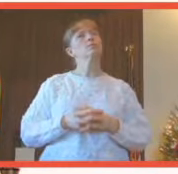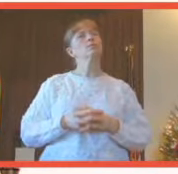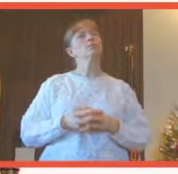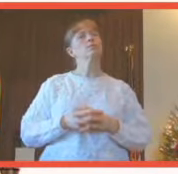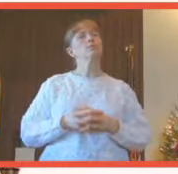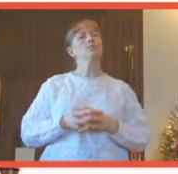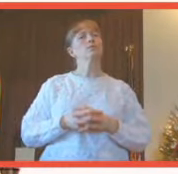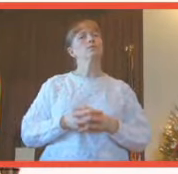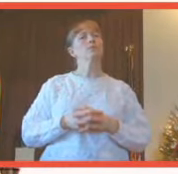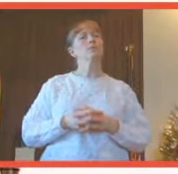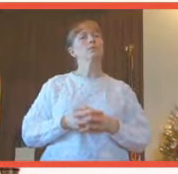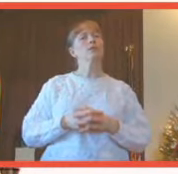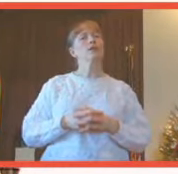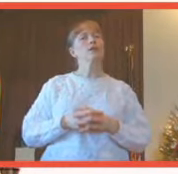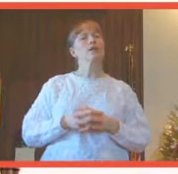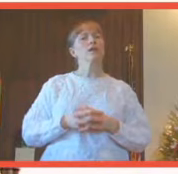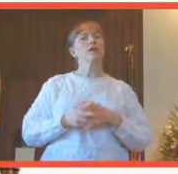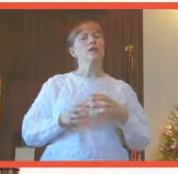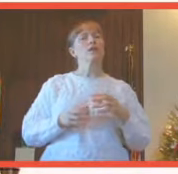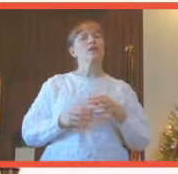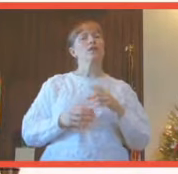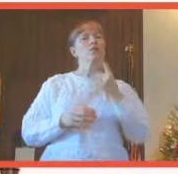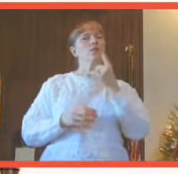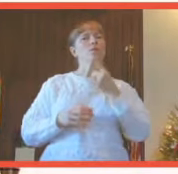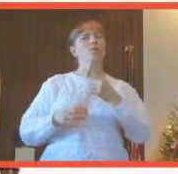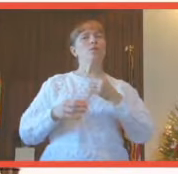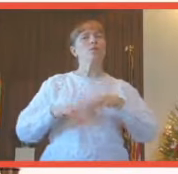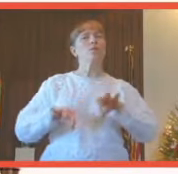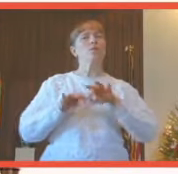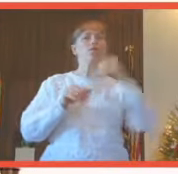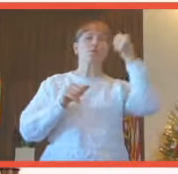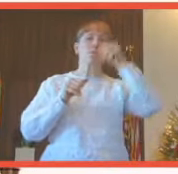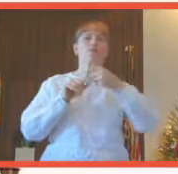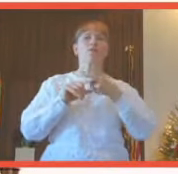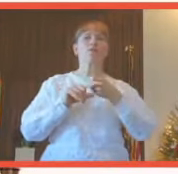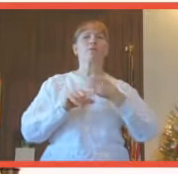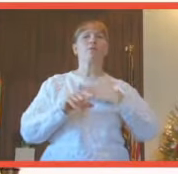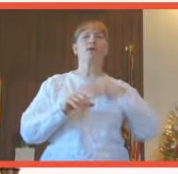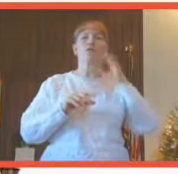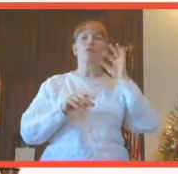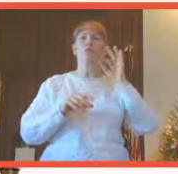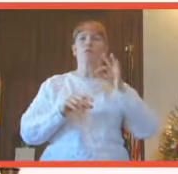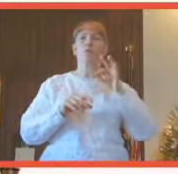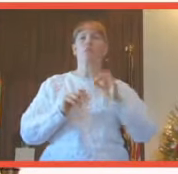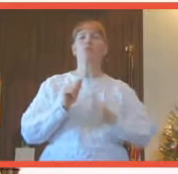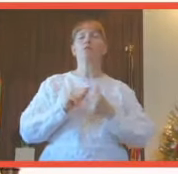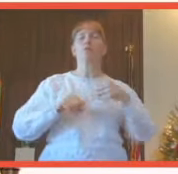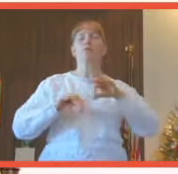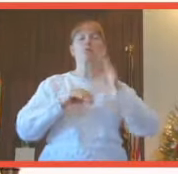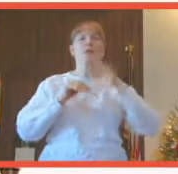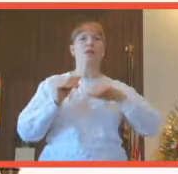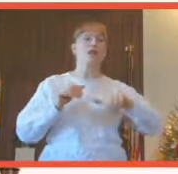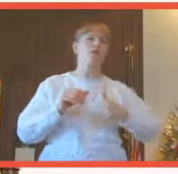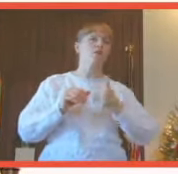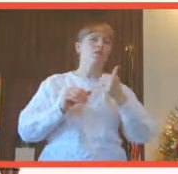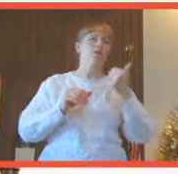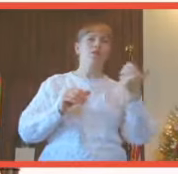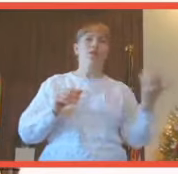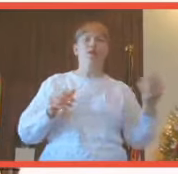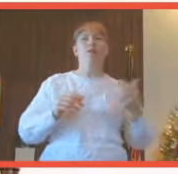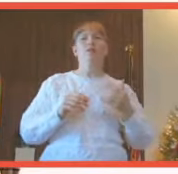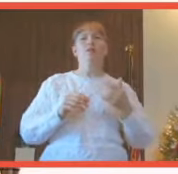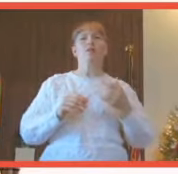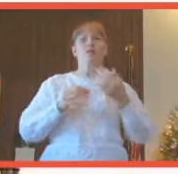You remember nothing else from this sermon. This is the point to remember. It's important to question.